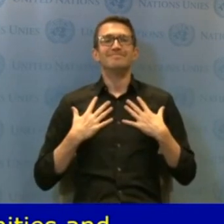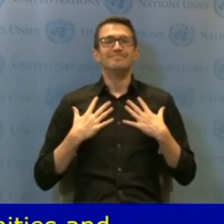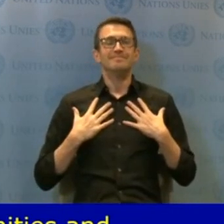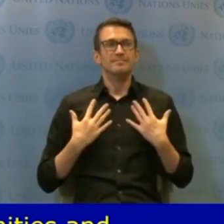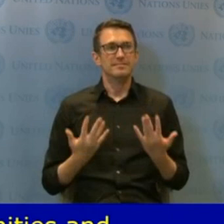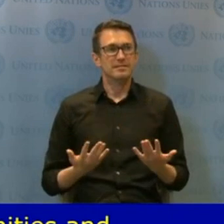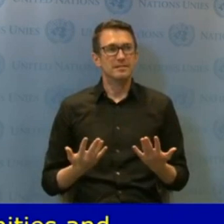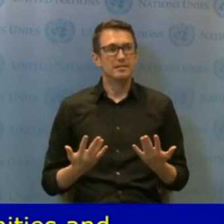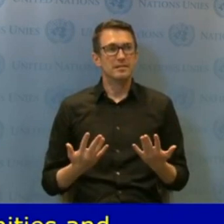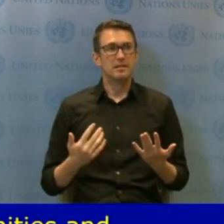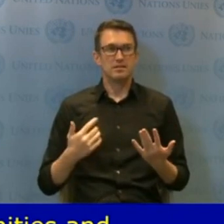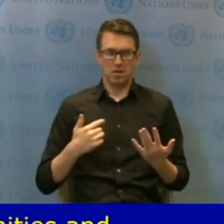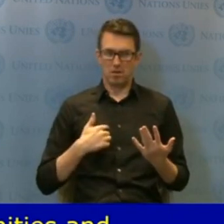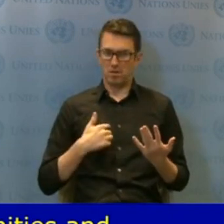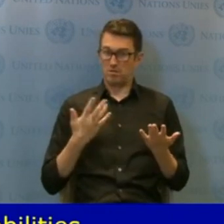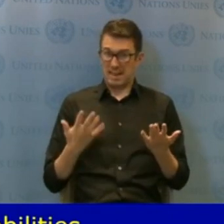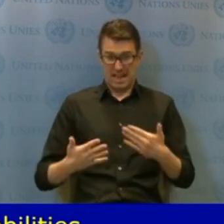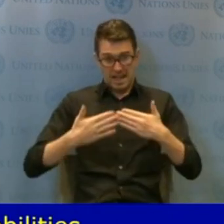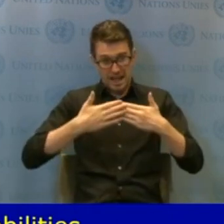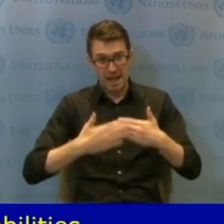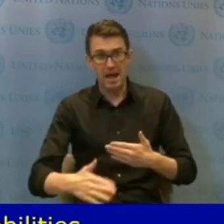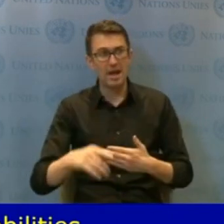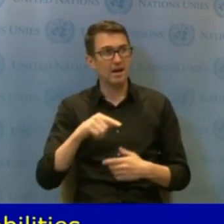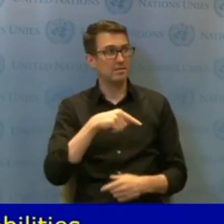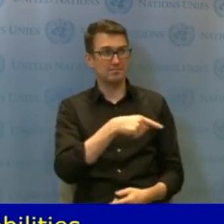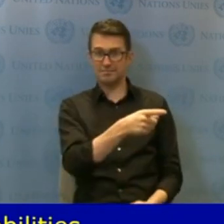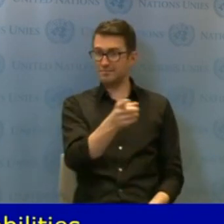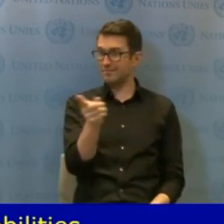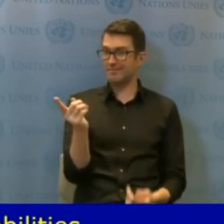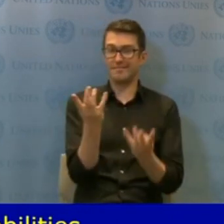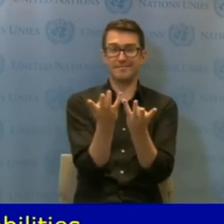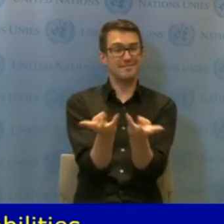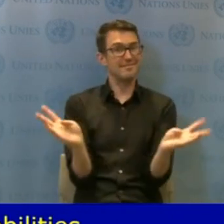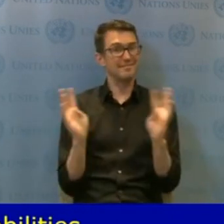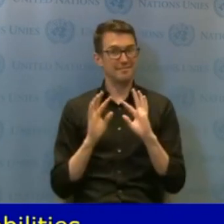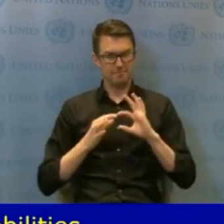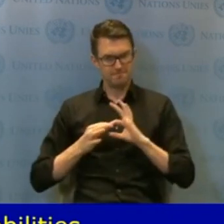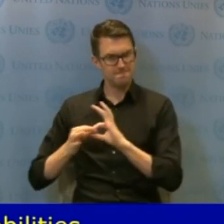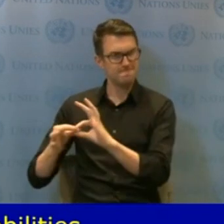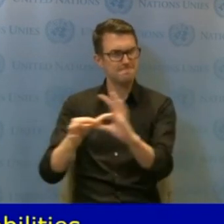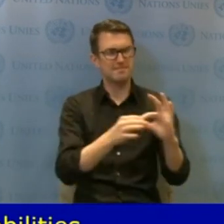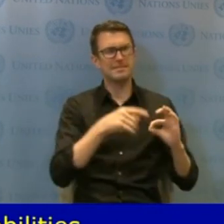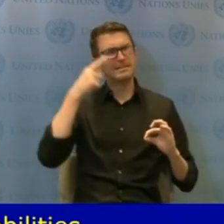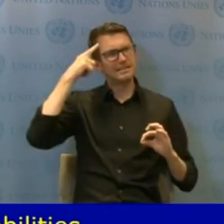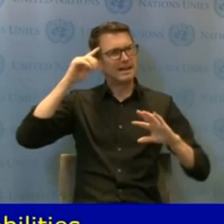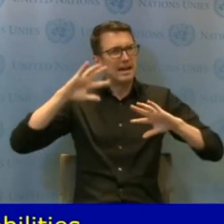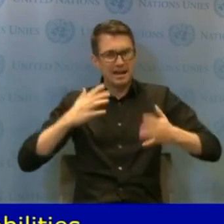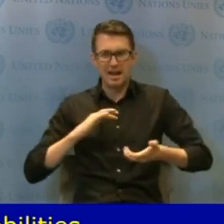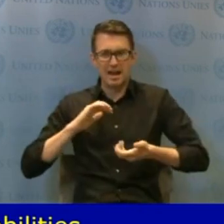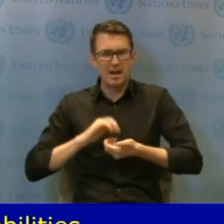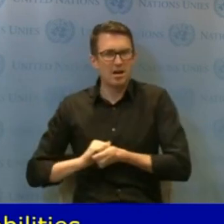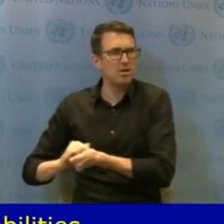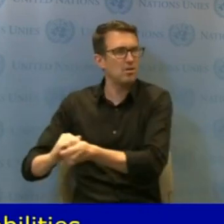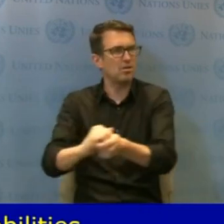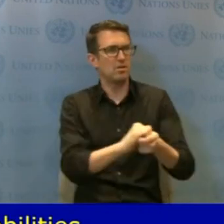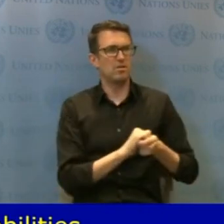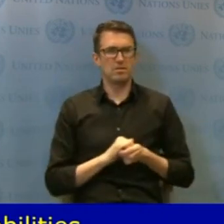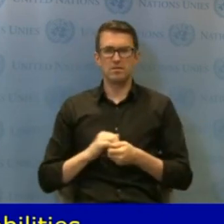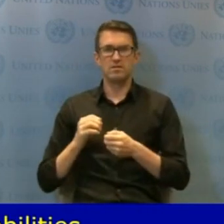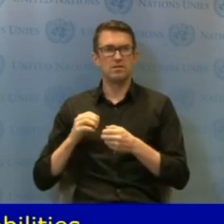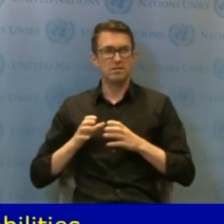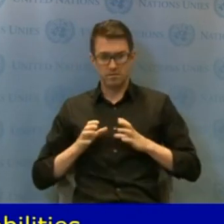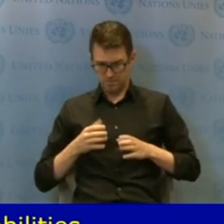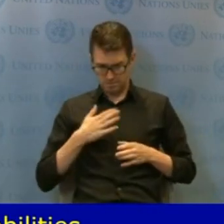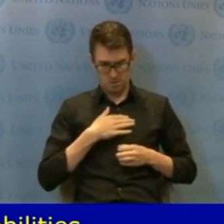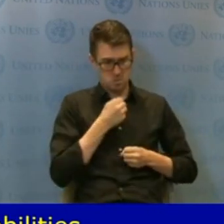coordinate instead of duplicate our efforts. Accessibility